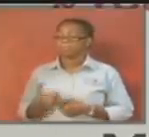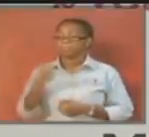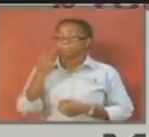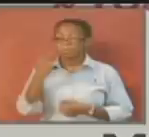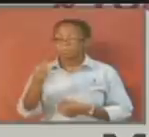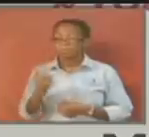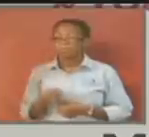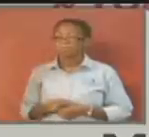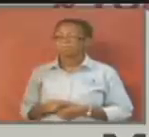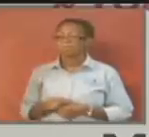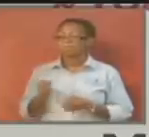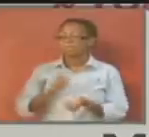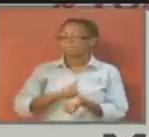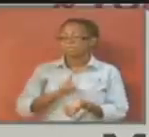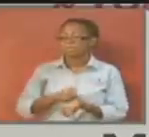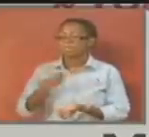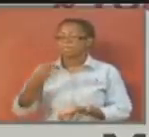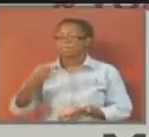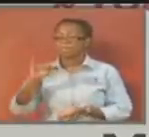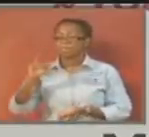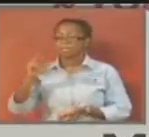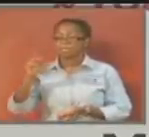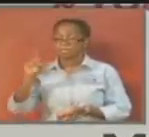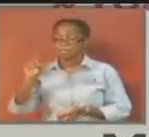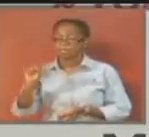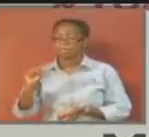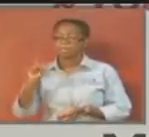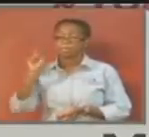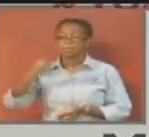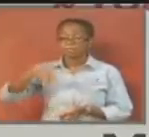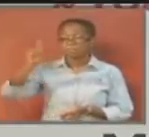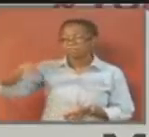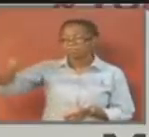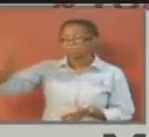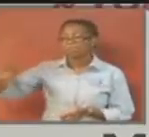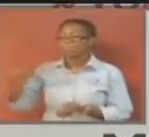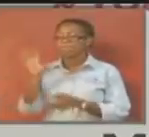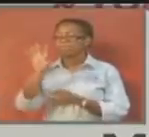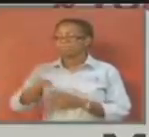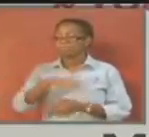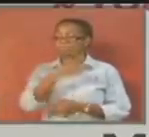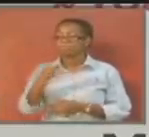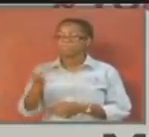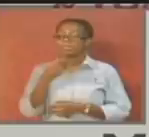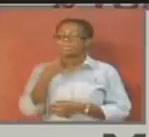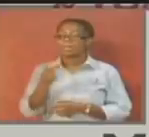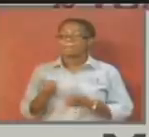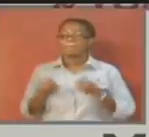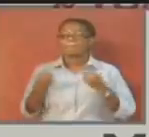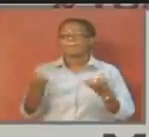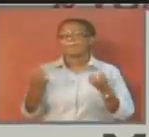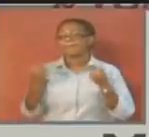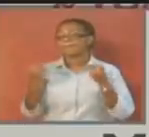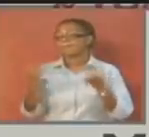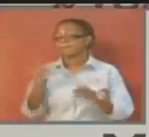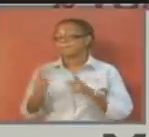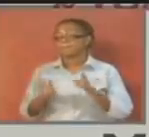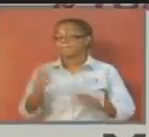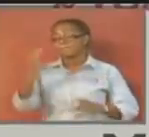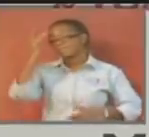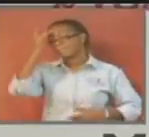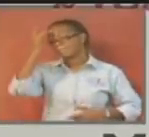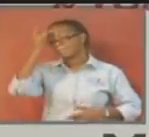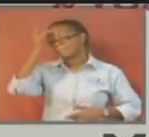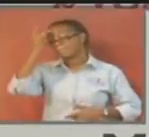with a small dip in the number of cases. It is a quite large epidemic in the sense that the number of cases were high. We don't expect